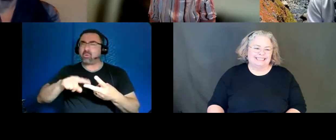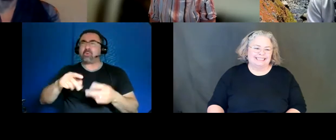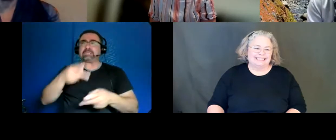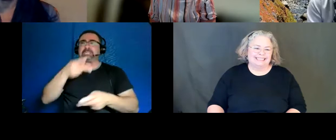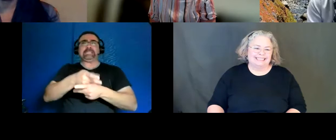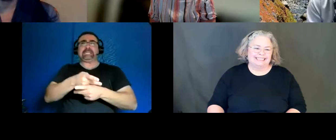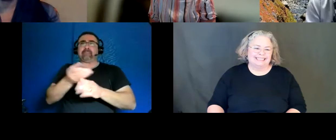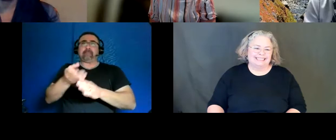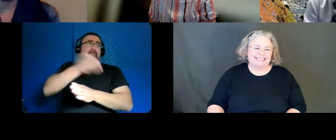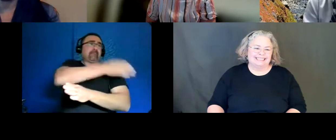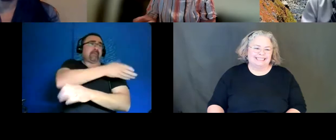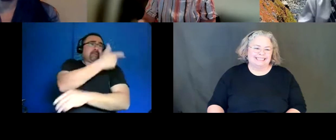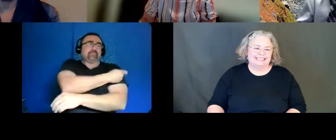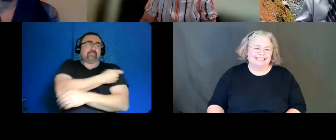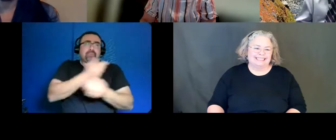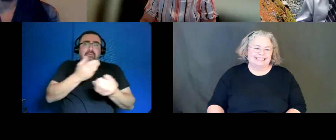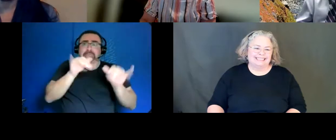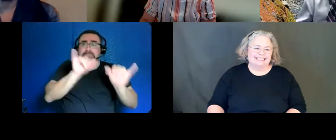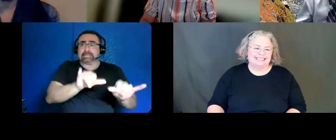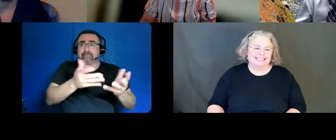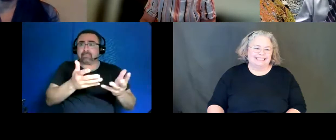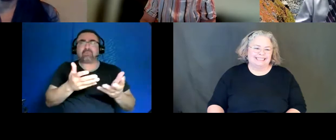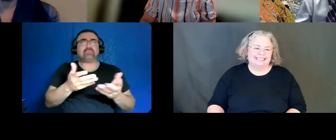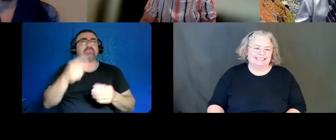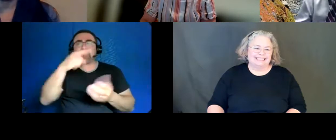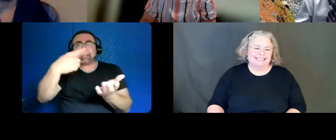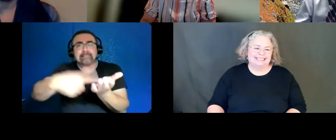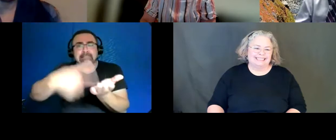talk us through boosters?